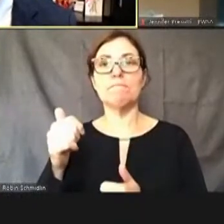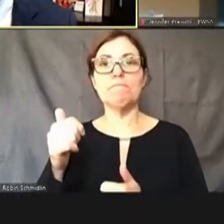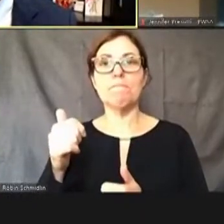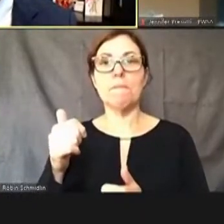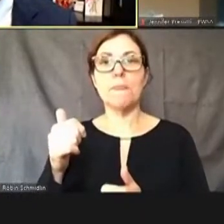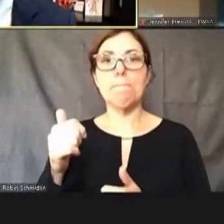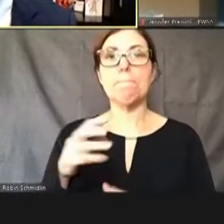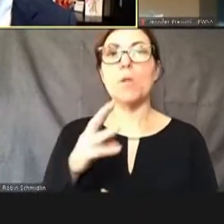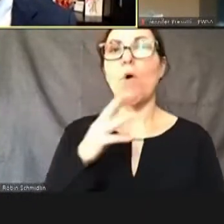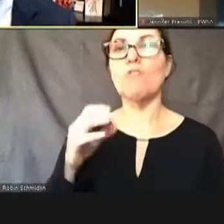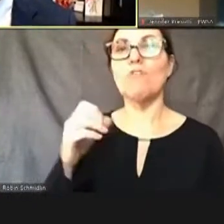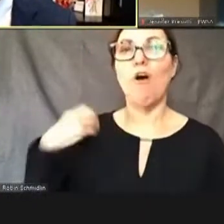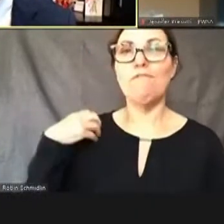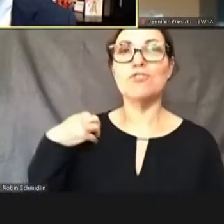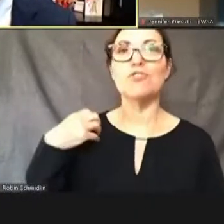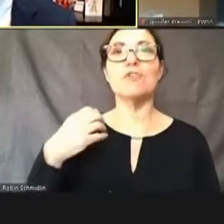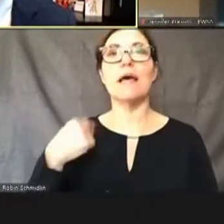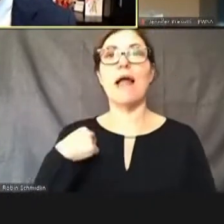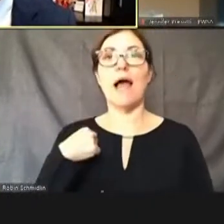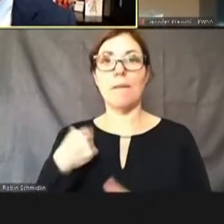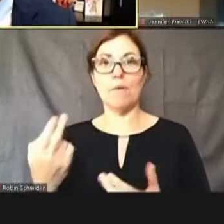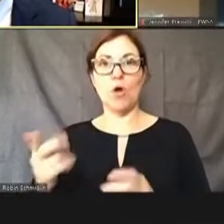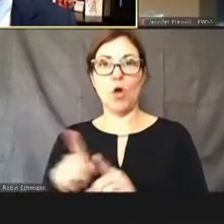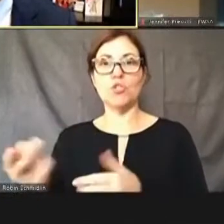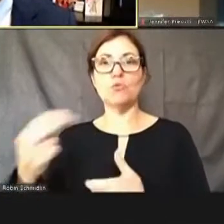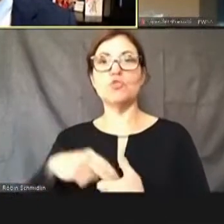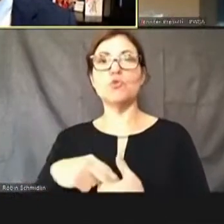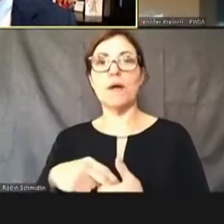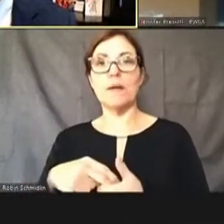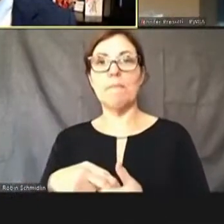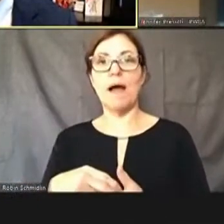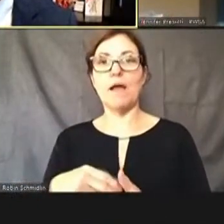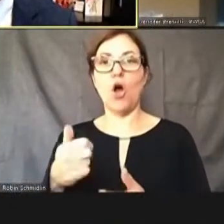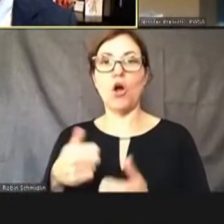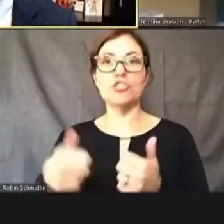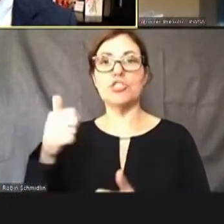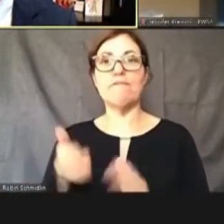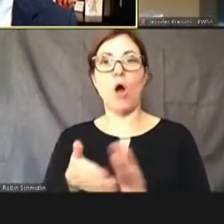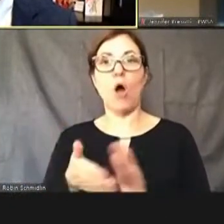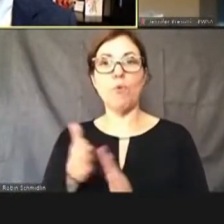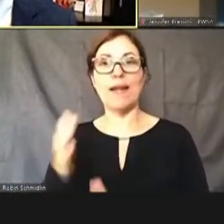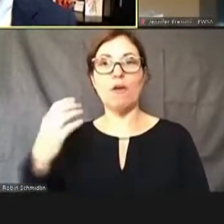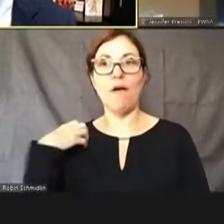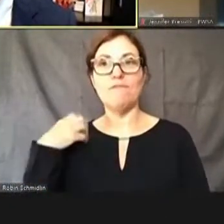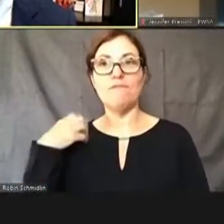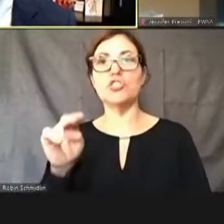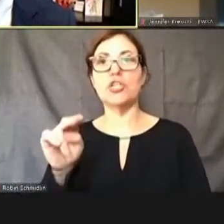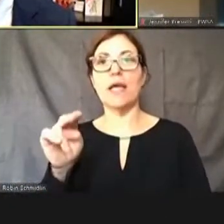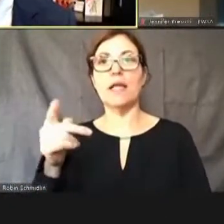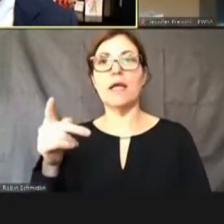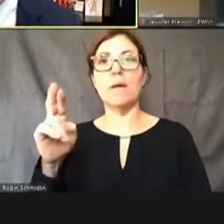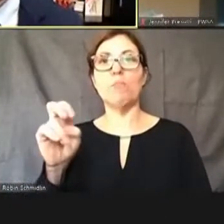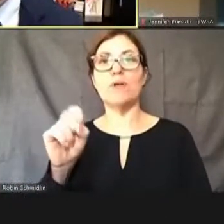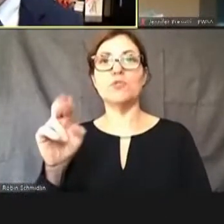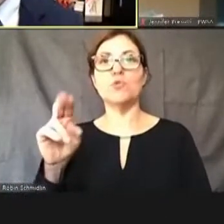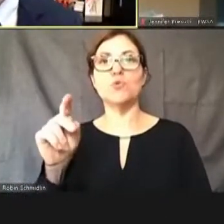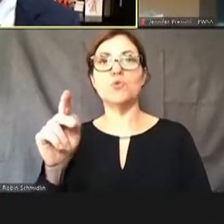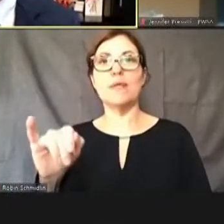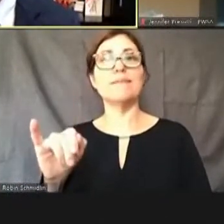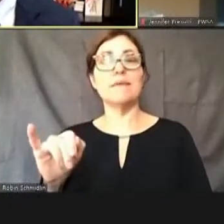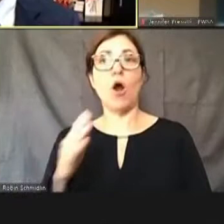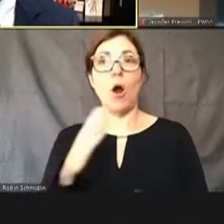by our Chief Operating Officer, Jen Prezzuti. And our plan, if it was acceptable, was to walk through a